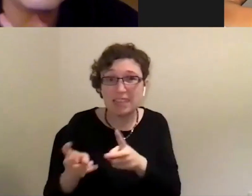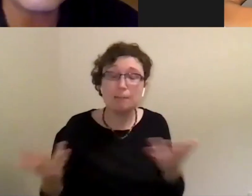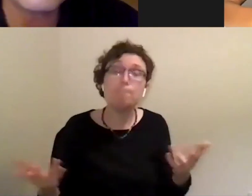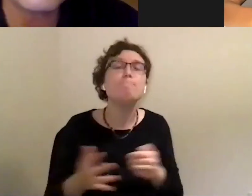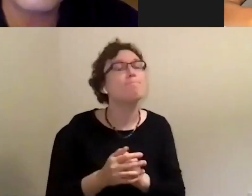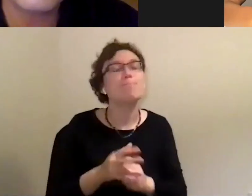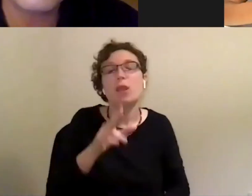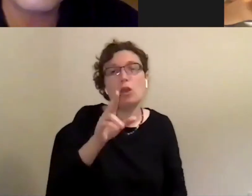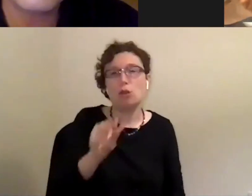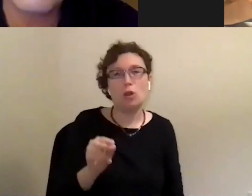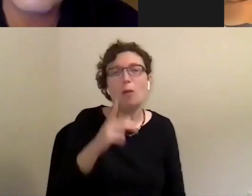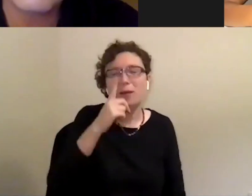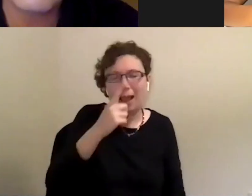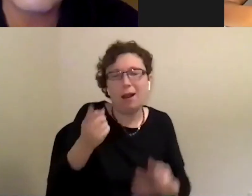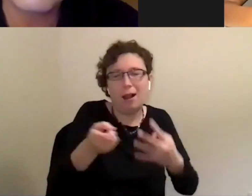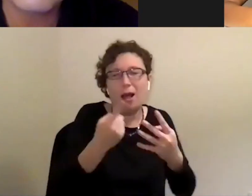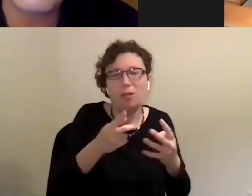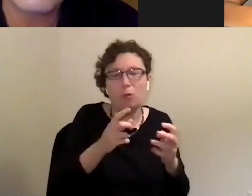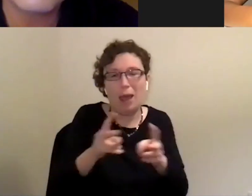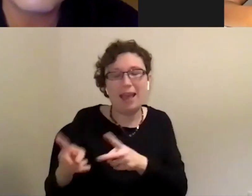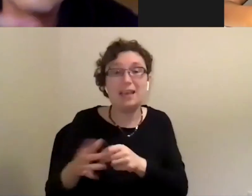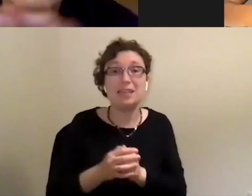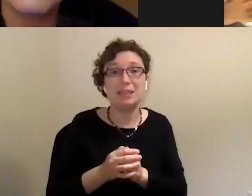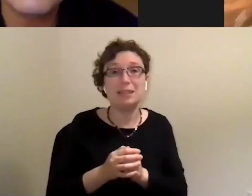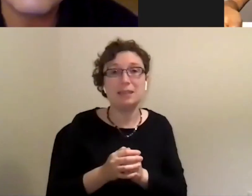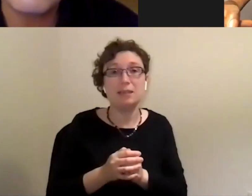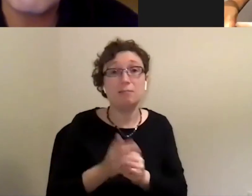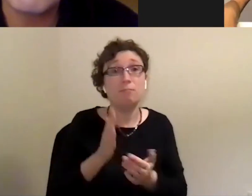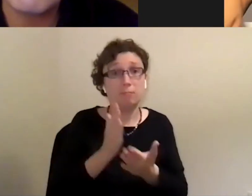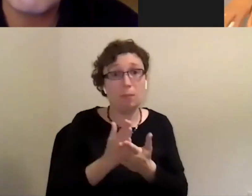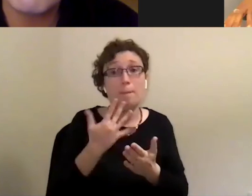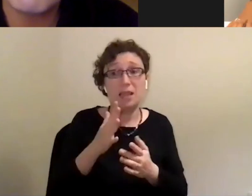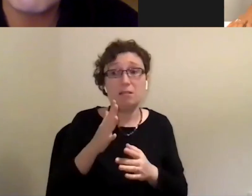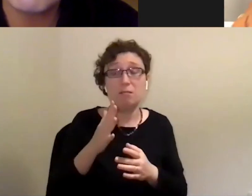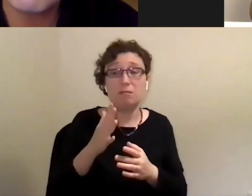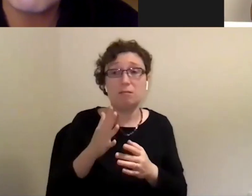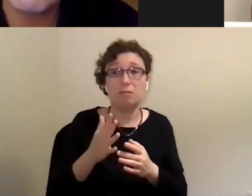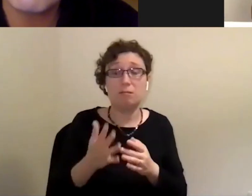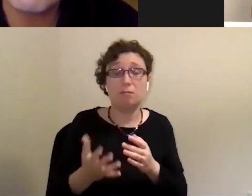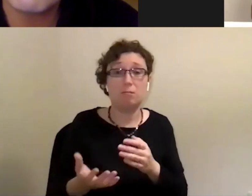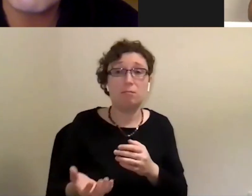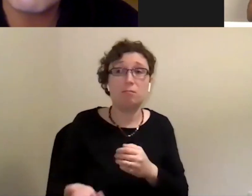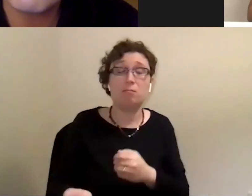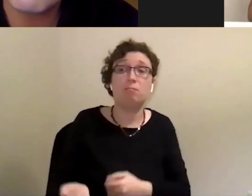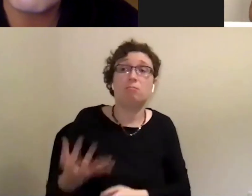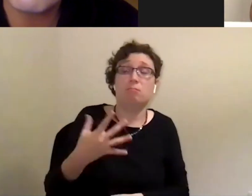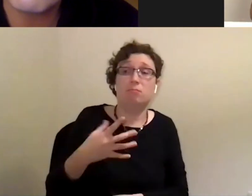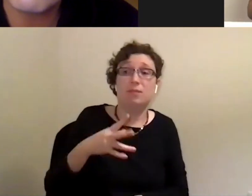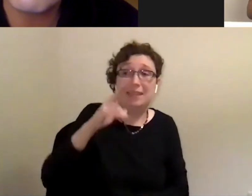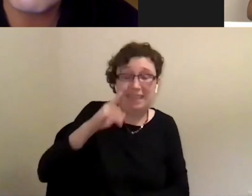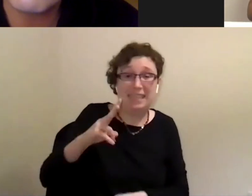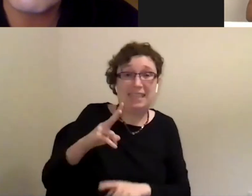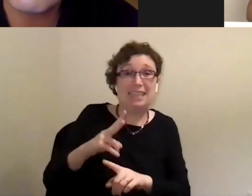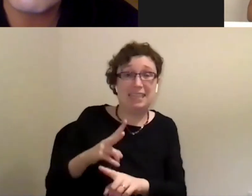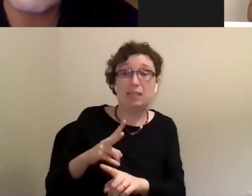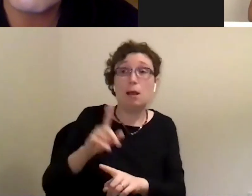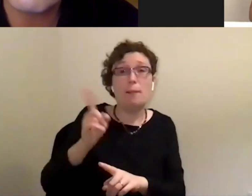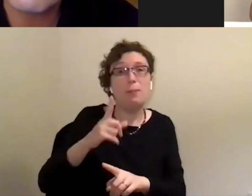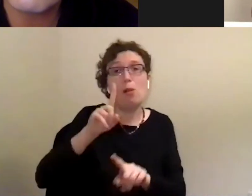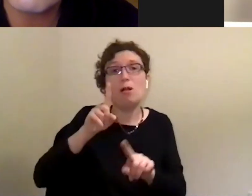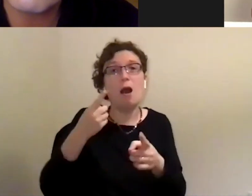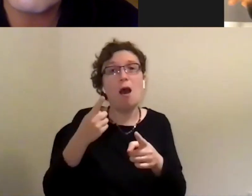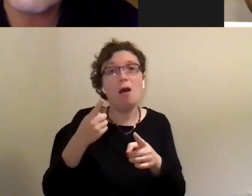active, especially for me in the BLM movement, are people that weren't able to attend the protest because of shielding, but their work